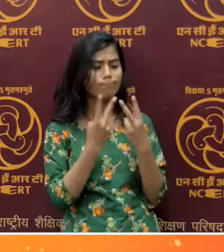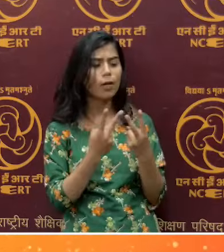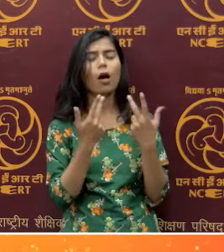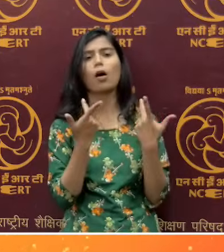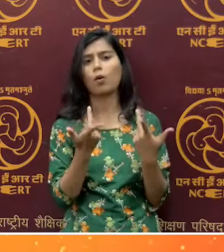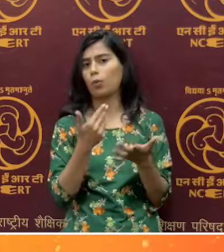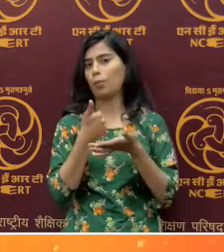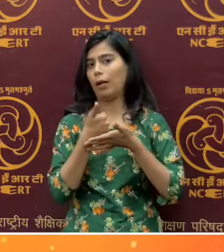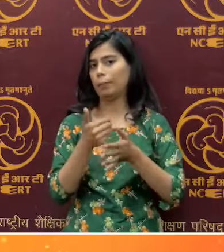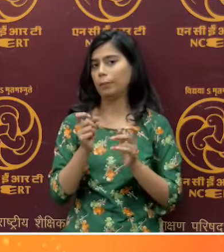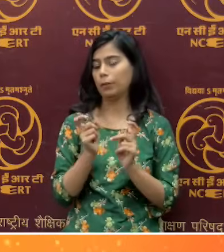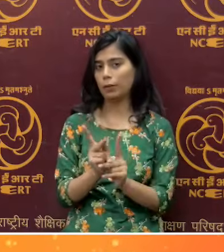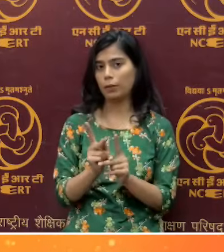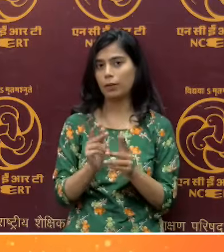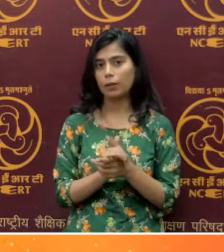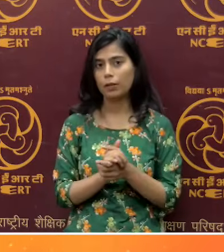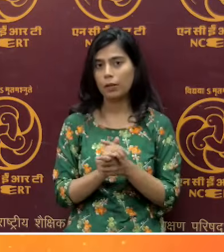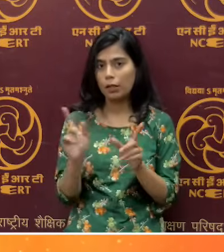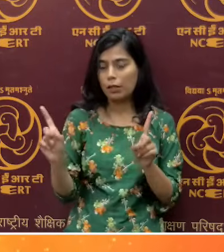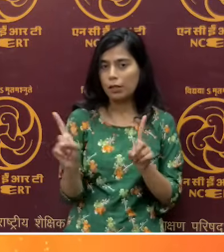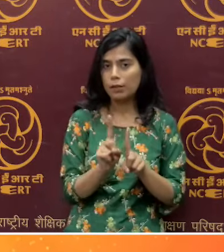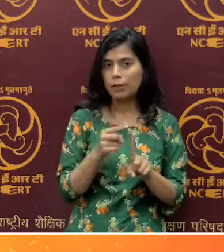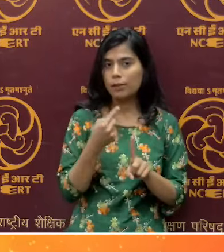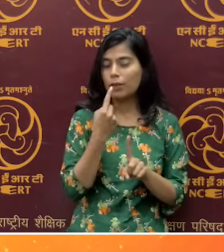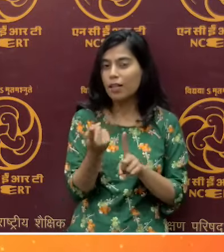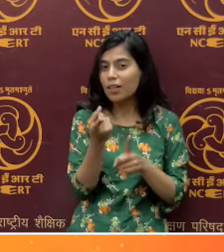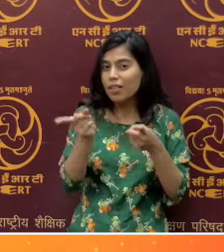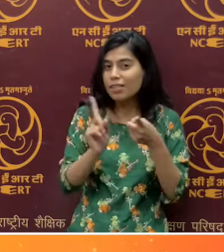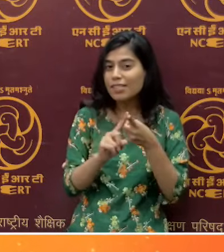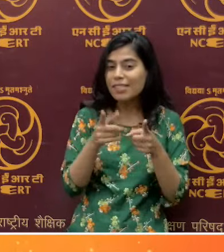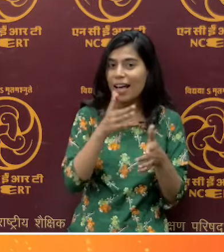And one question is related to the same only, what will happen if the